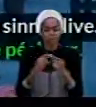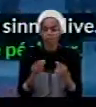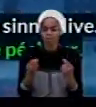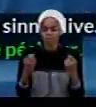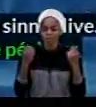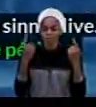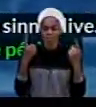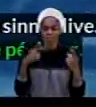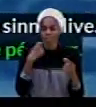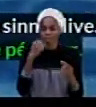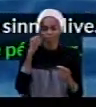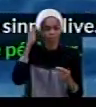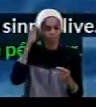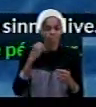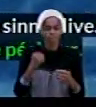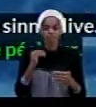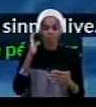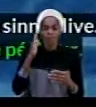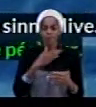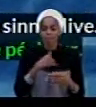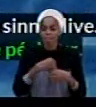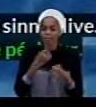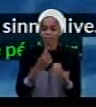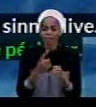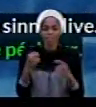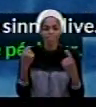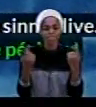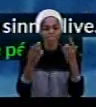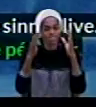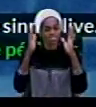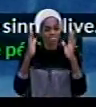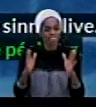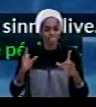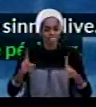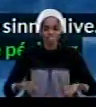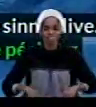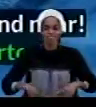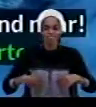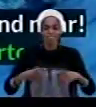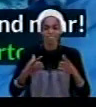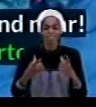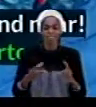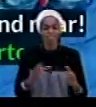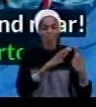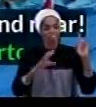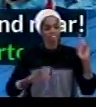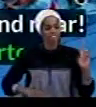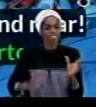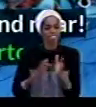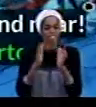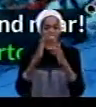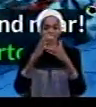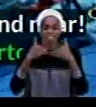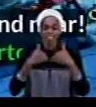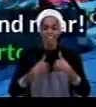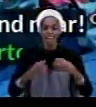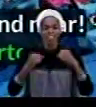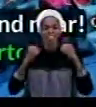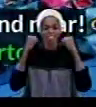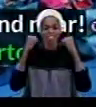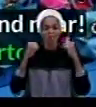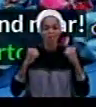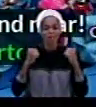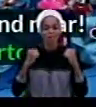to quicken whom he will and make the sinner live. Christ Jesus has